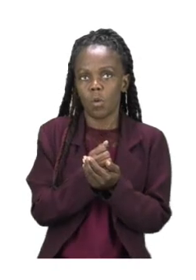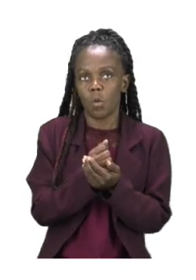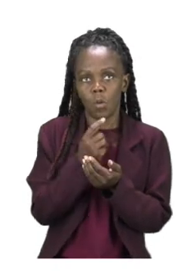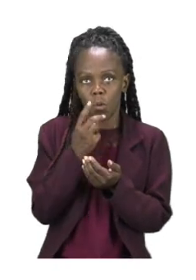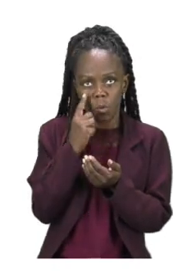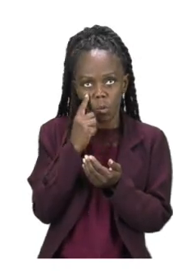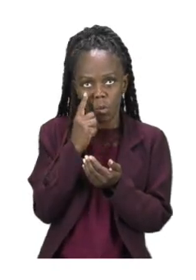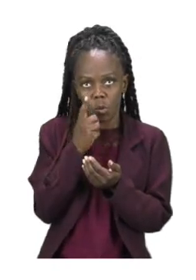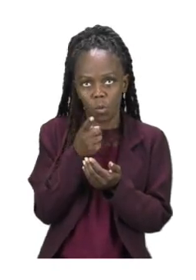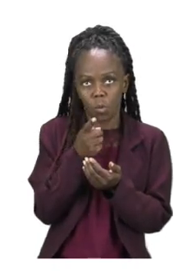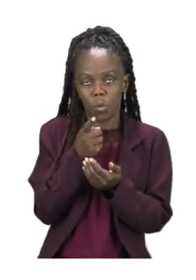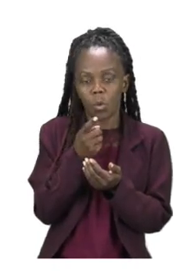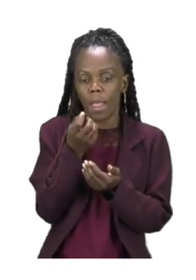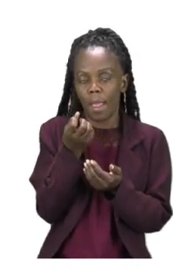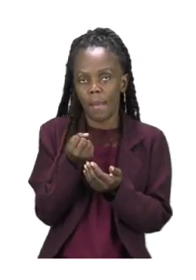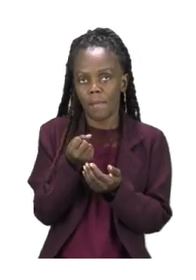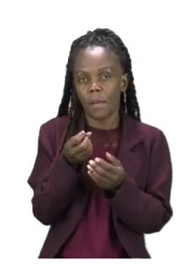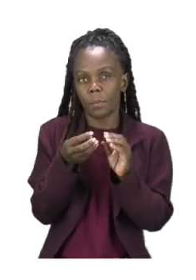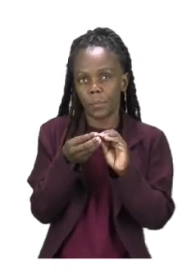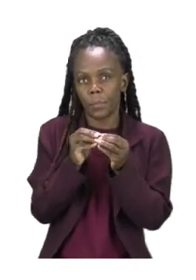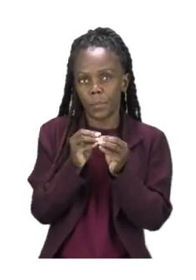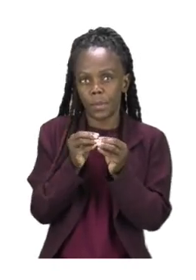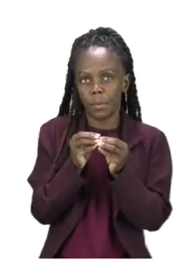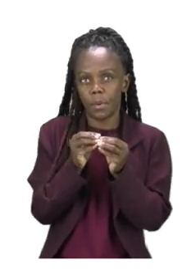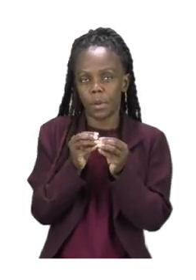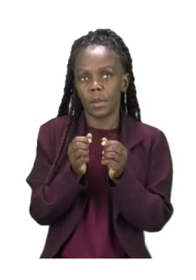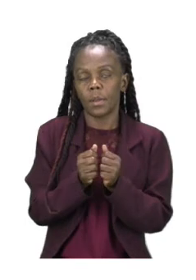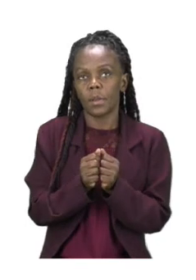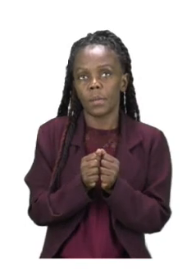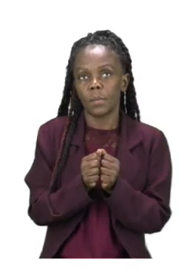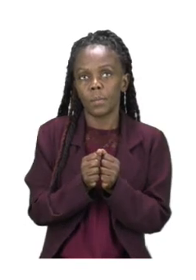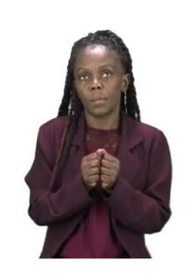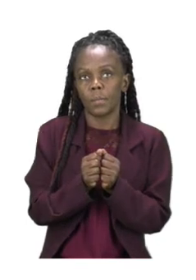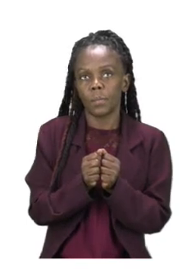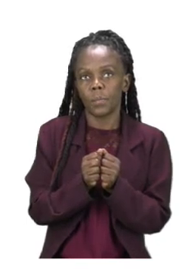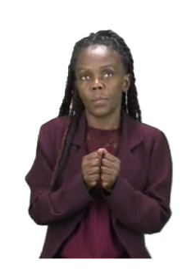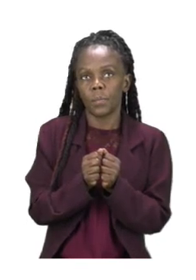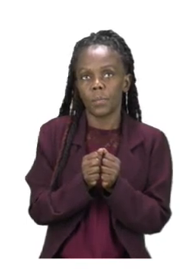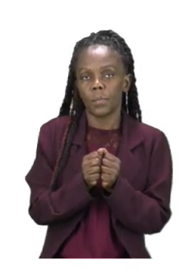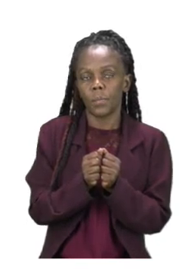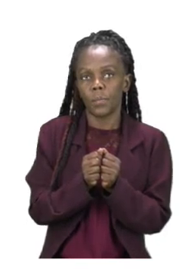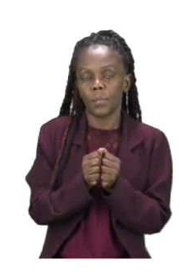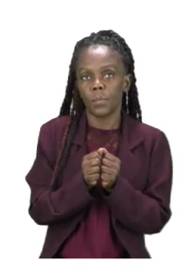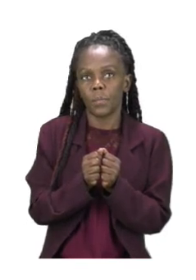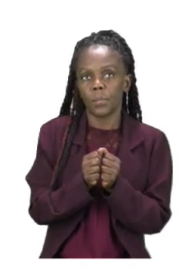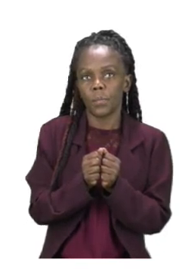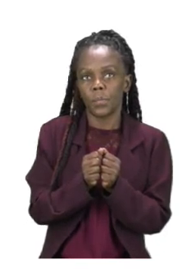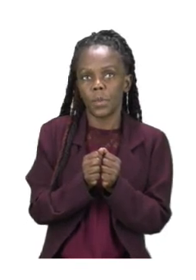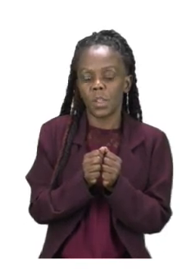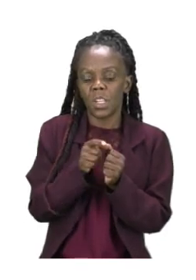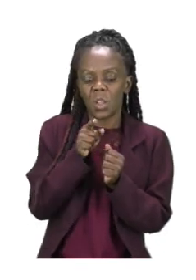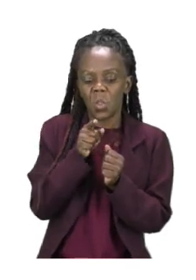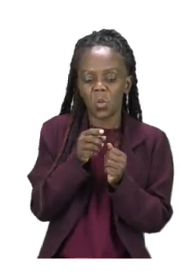have numbers, and it is our job to organize them and put them in the correct